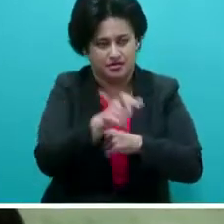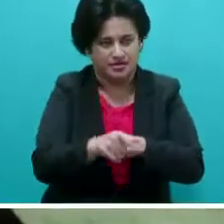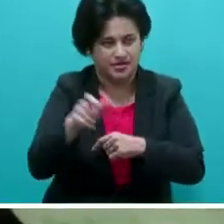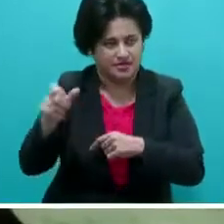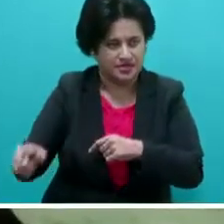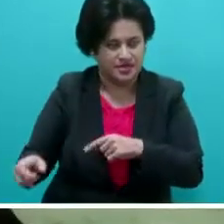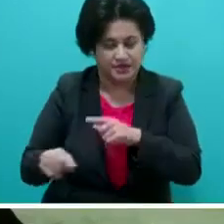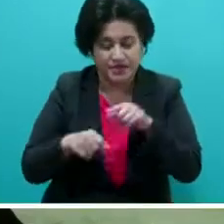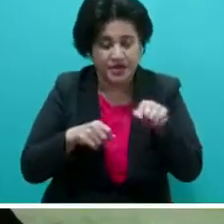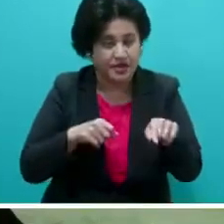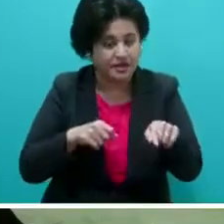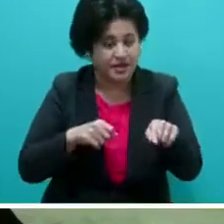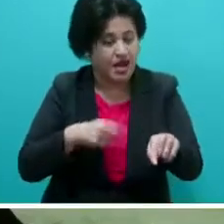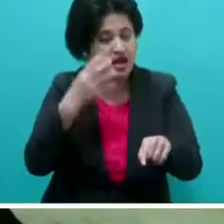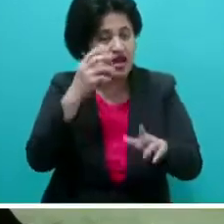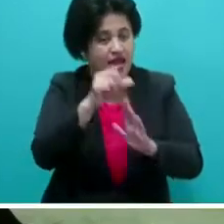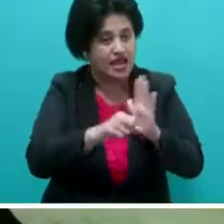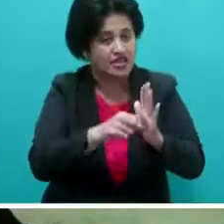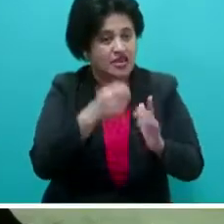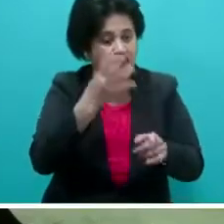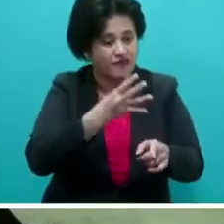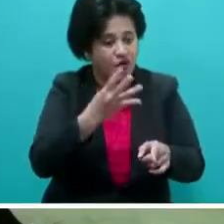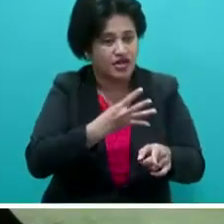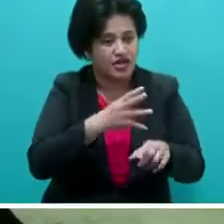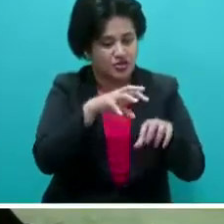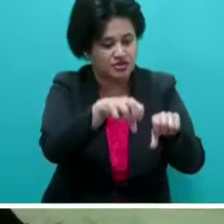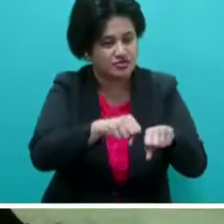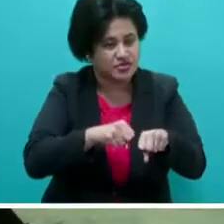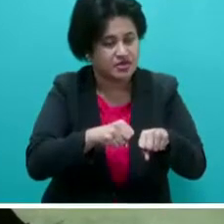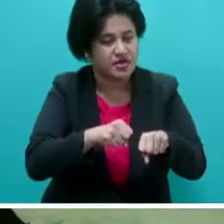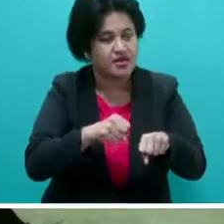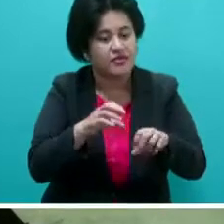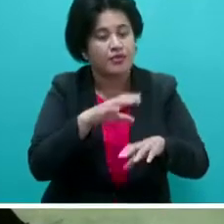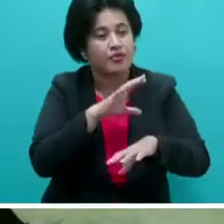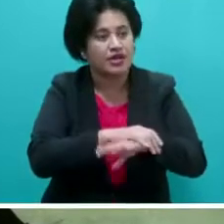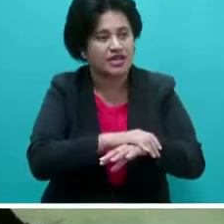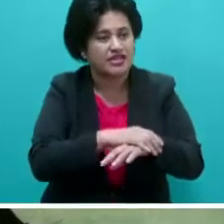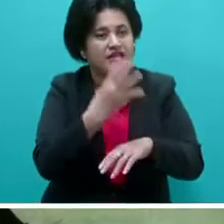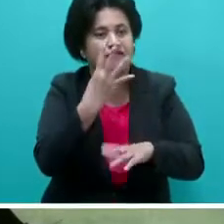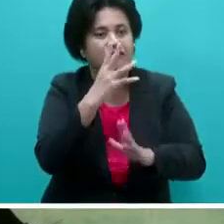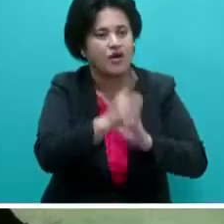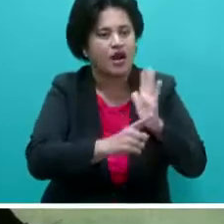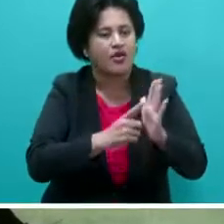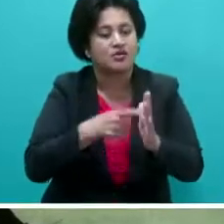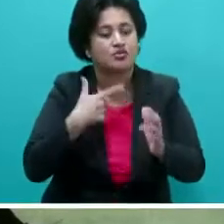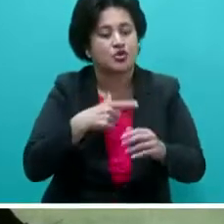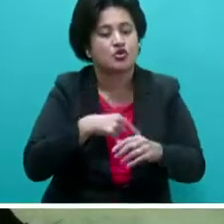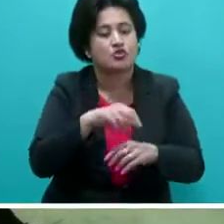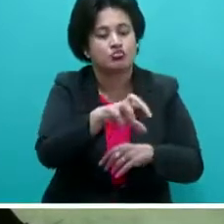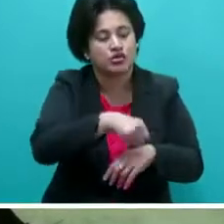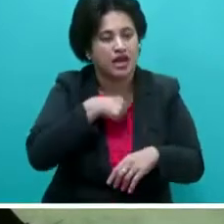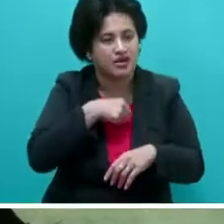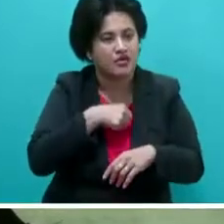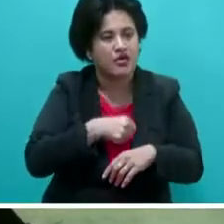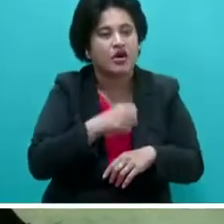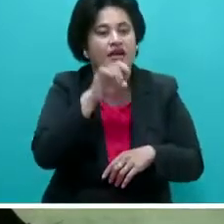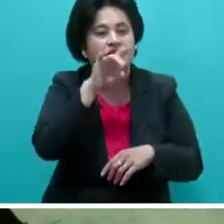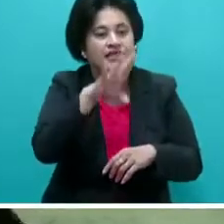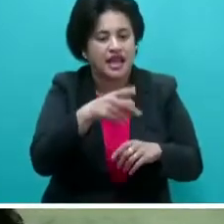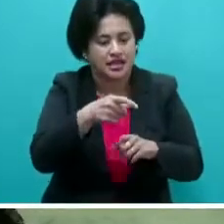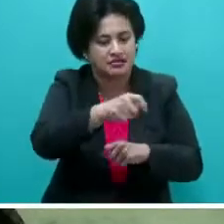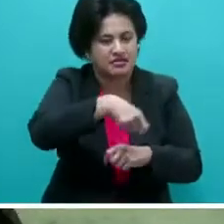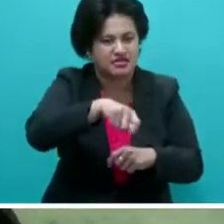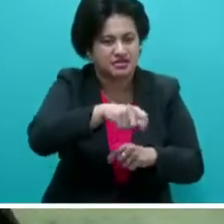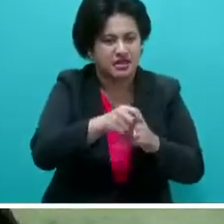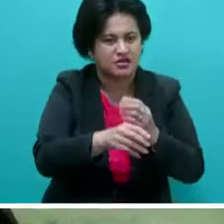was a 14-year-old boy who was detained by police for 4 hours in an allegation of stealing tin tuna. He was handcuffed to a post outside the